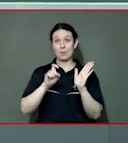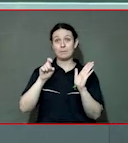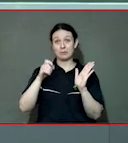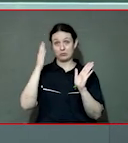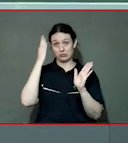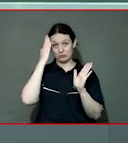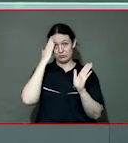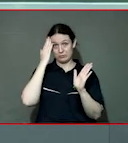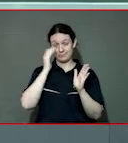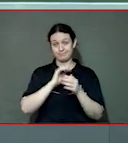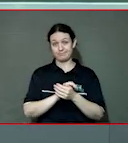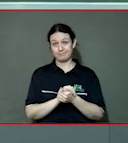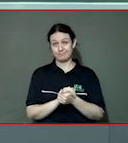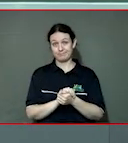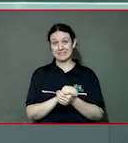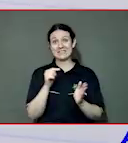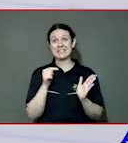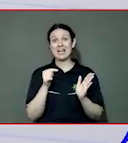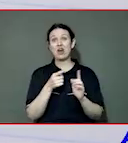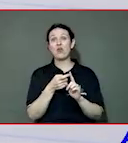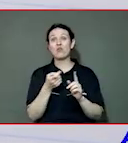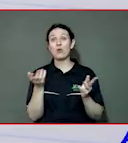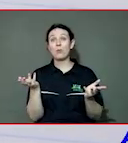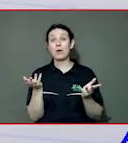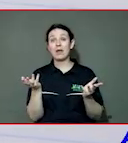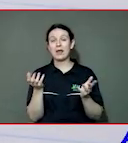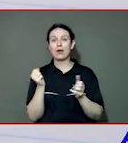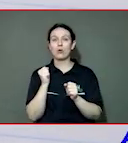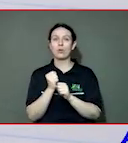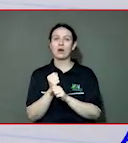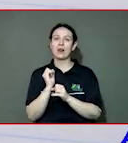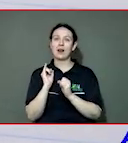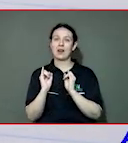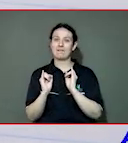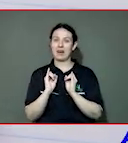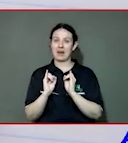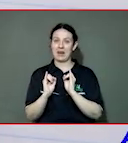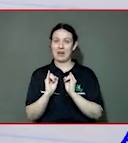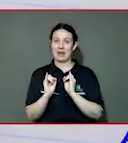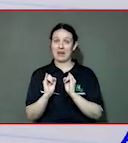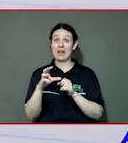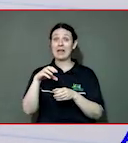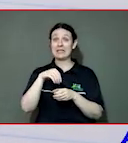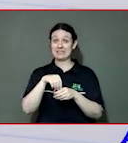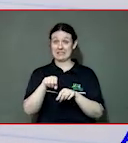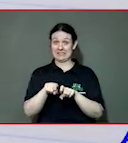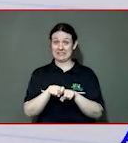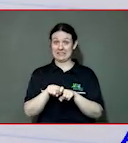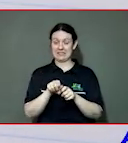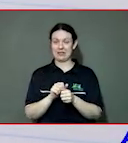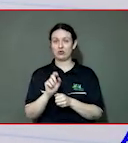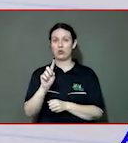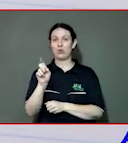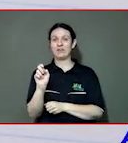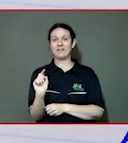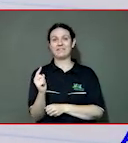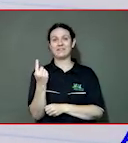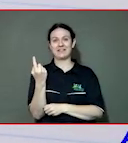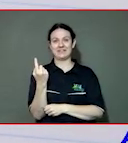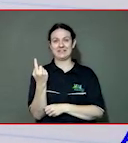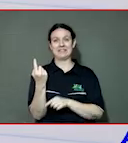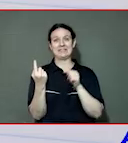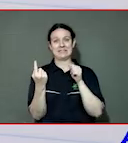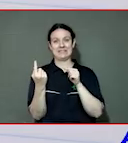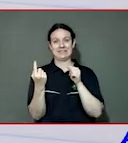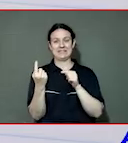Newton's laws, which was done in grade 11, that's part of the scope of the test. So the first question you're going to get.